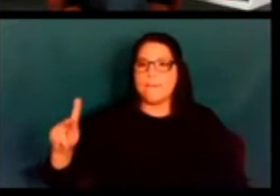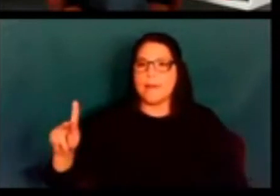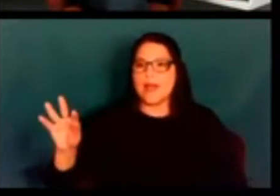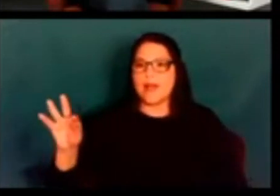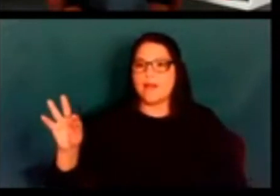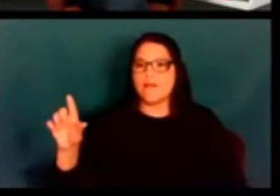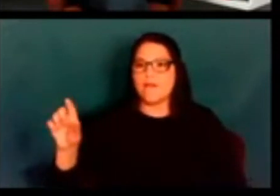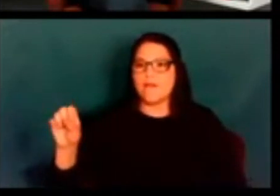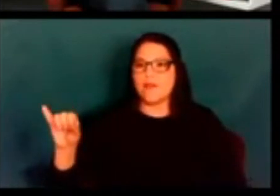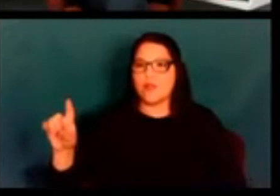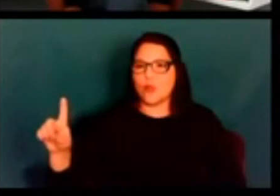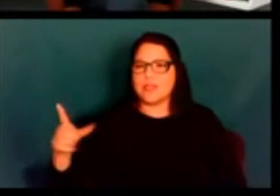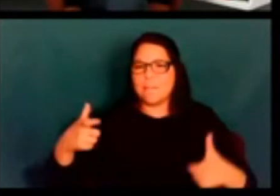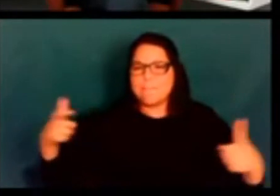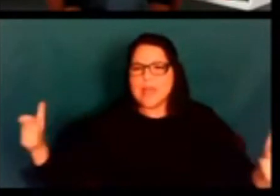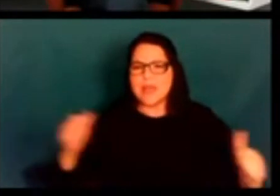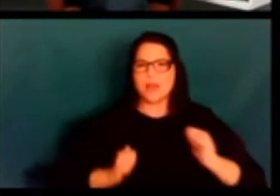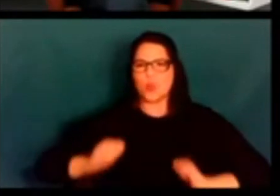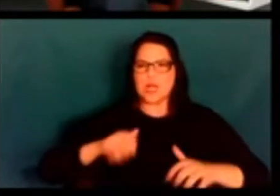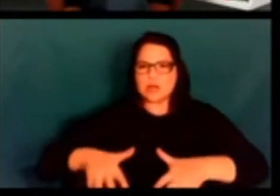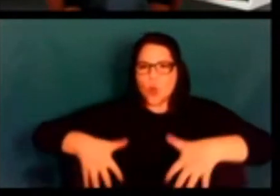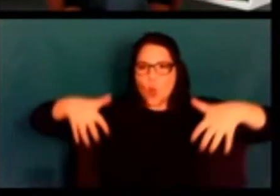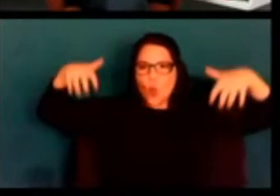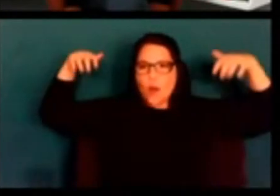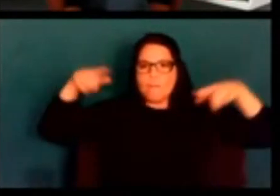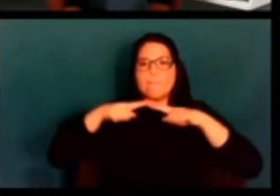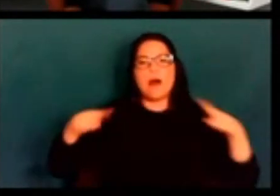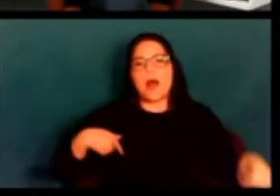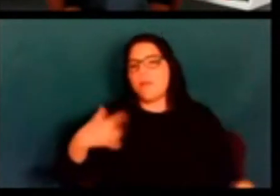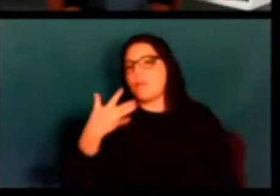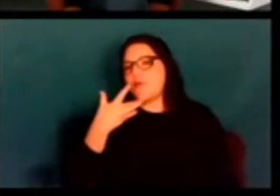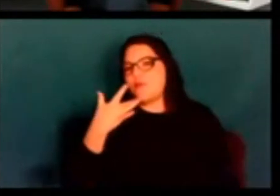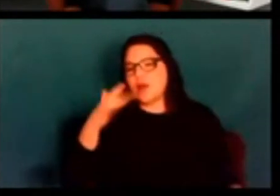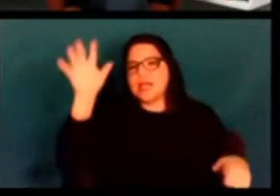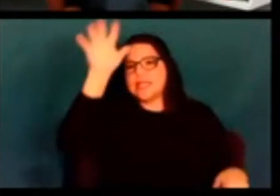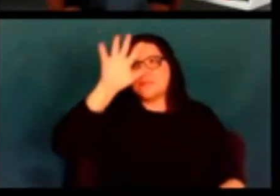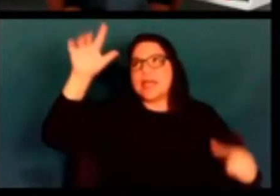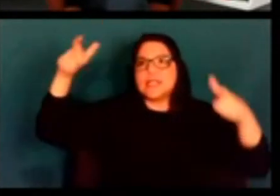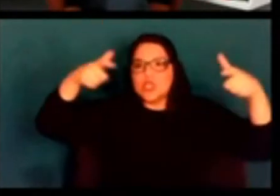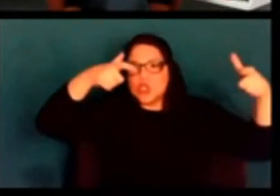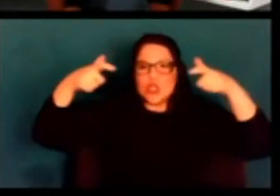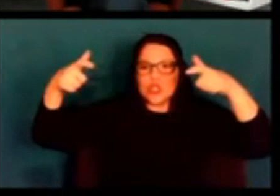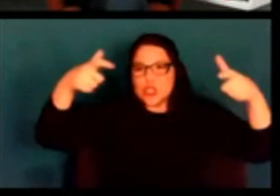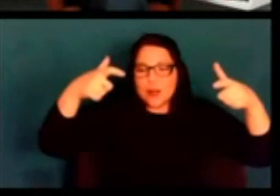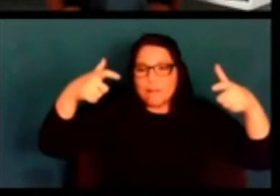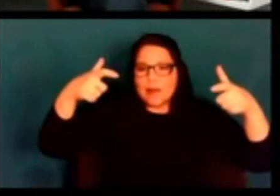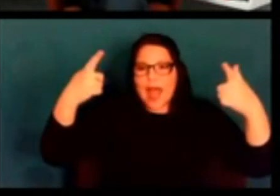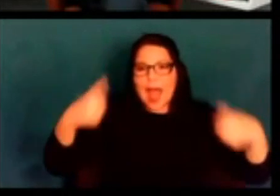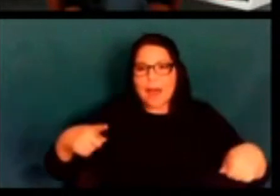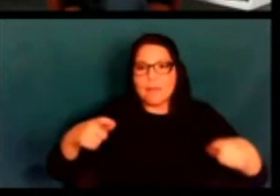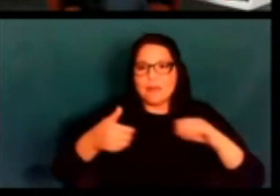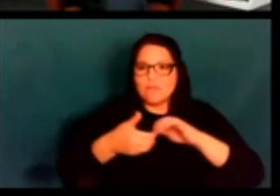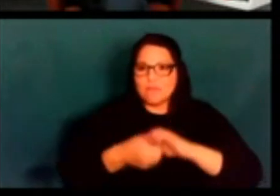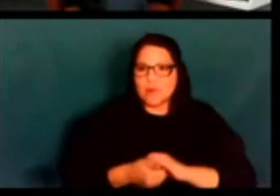big productions, but I wanted a spaceship. And I just happened to be with the guy that ran a record label called